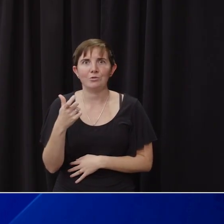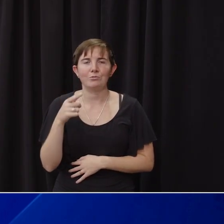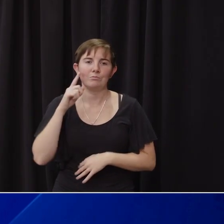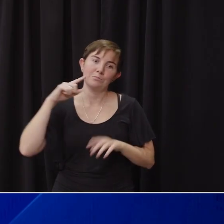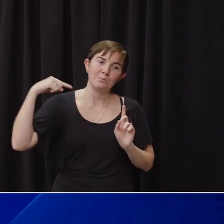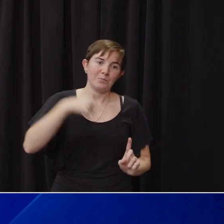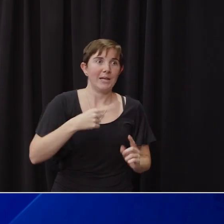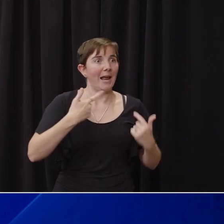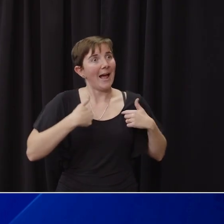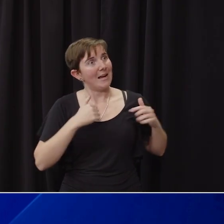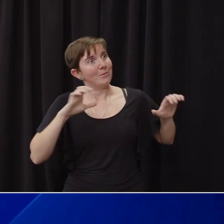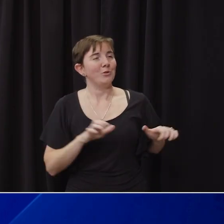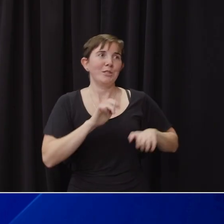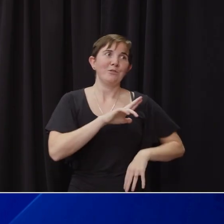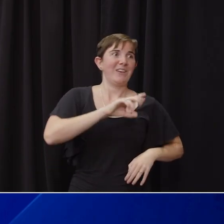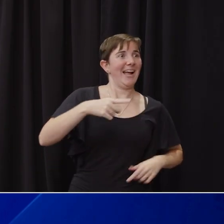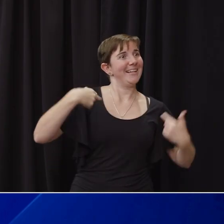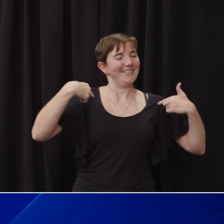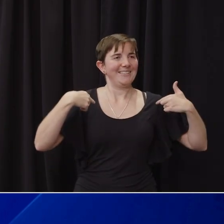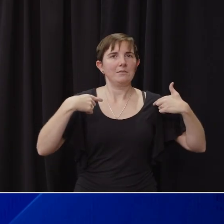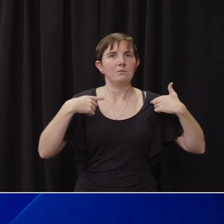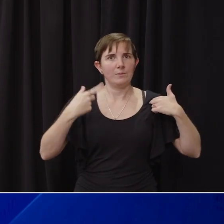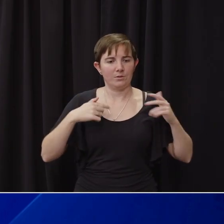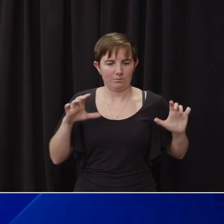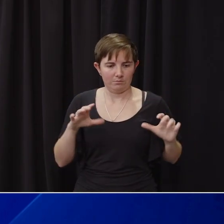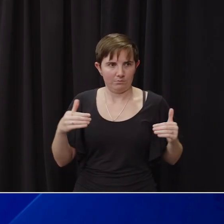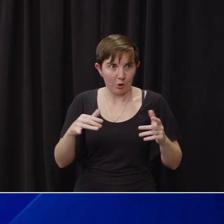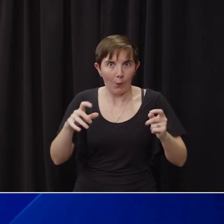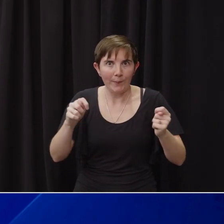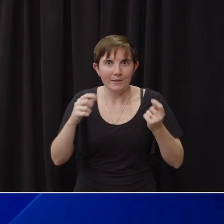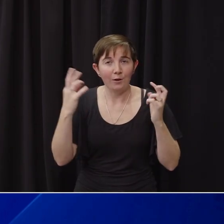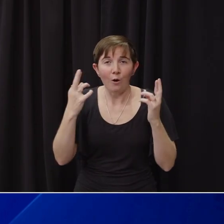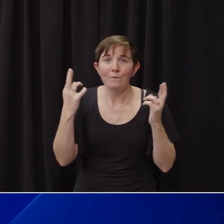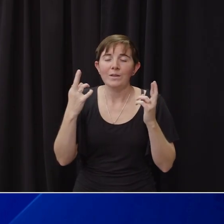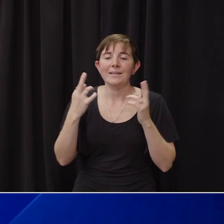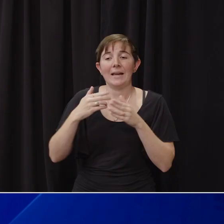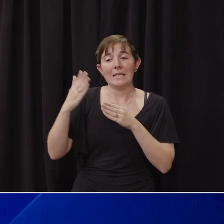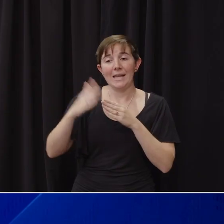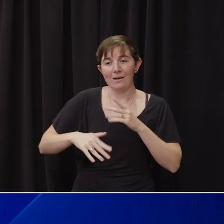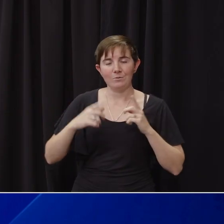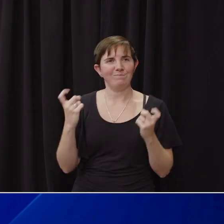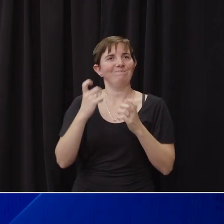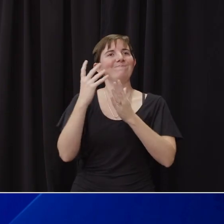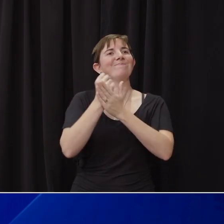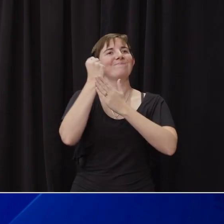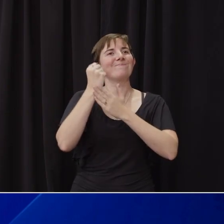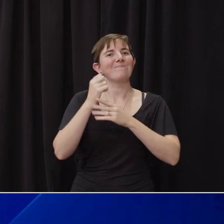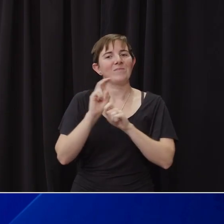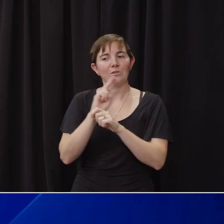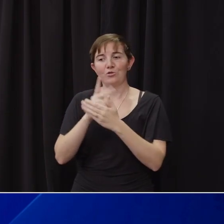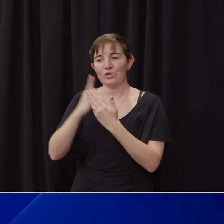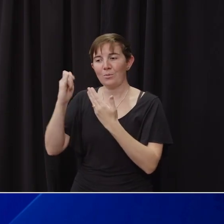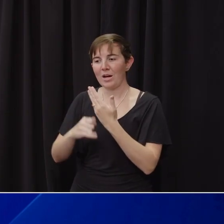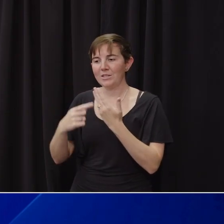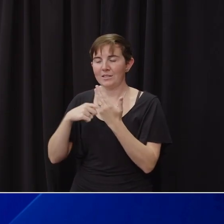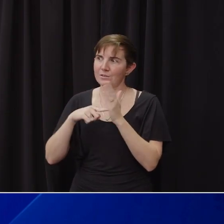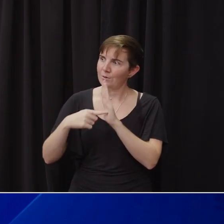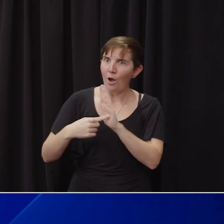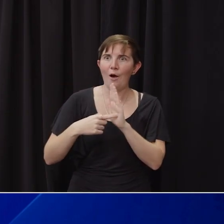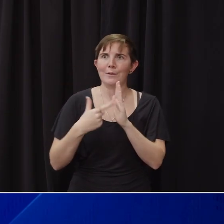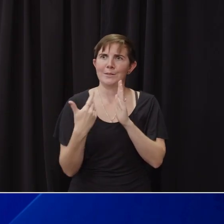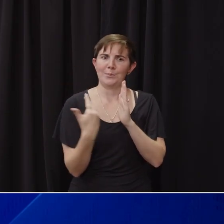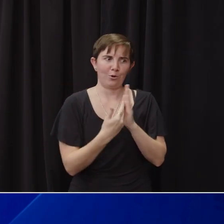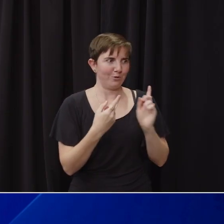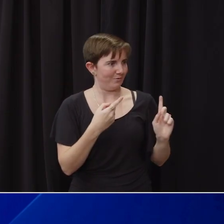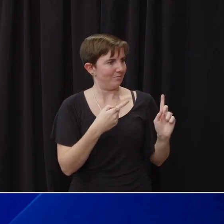out. We should just be doing it. Hopefully we celebrate it at the end and use our projects as prototypes or proof